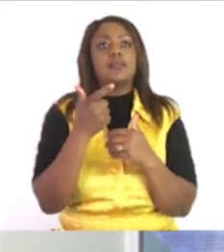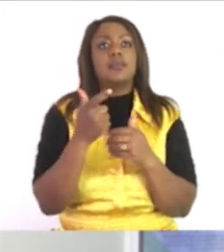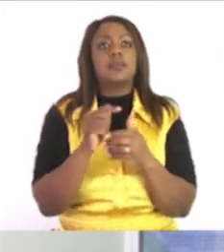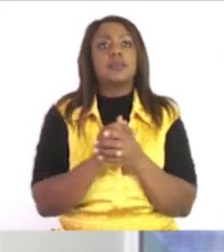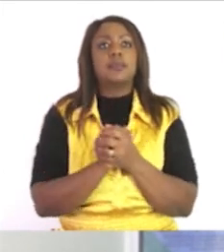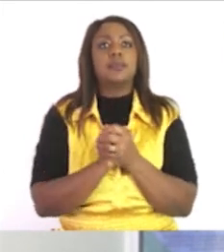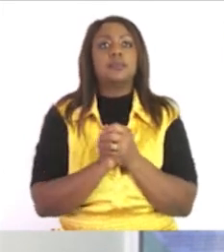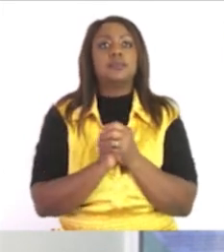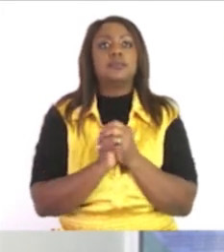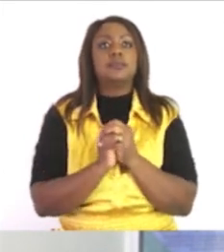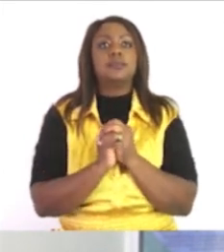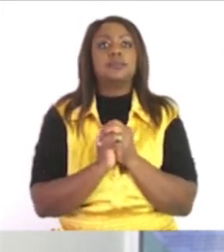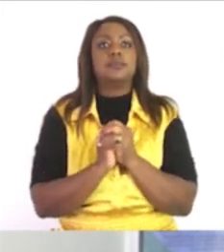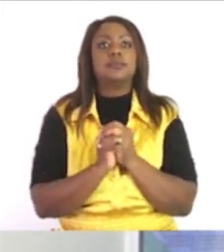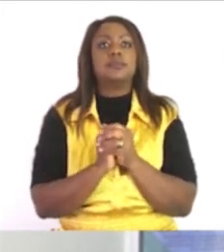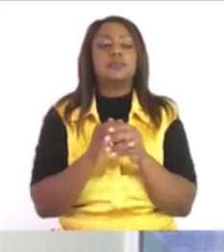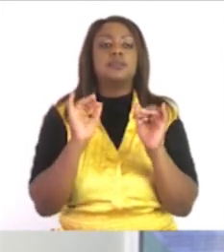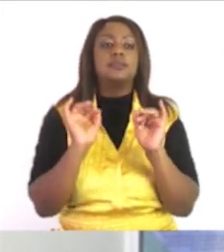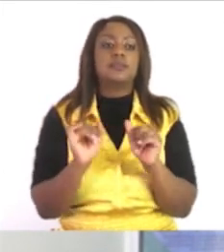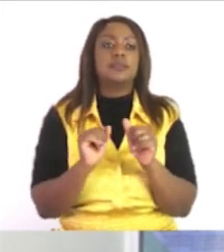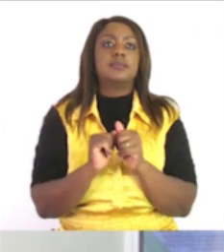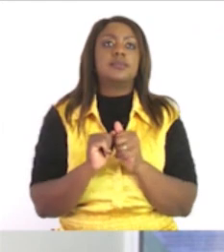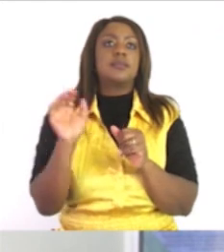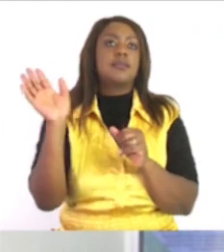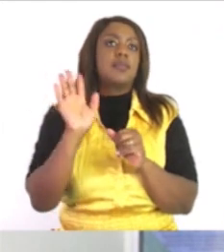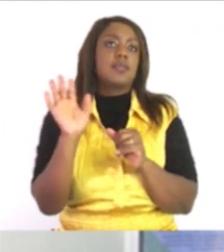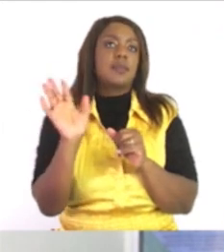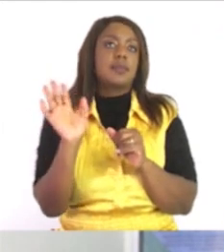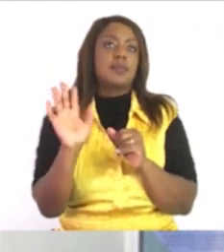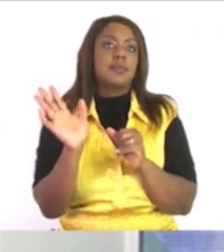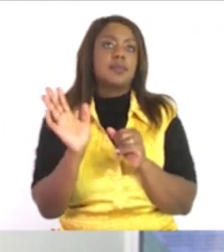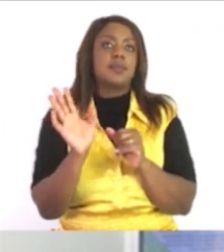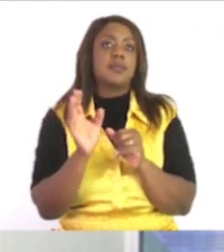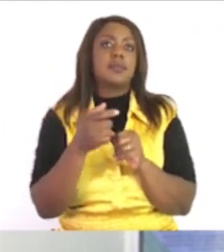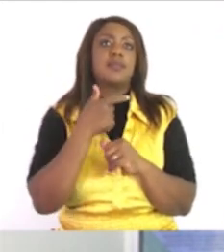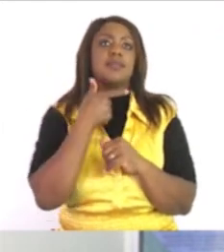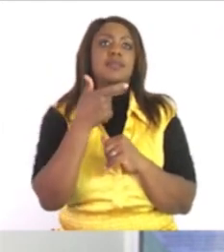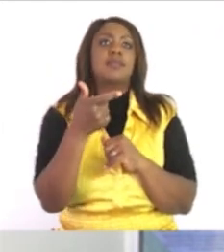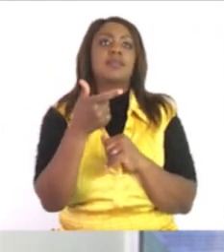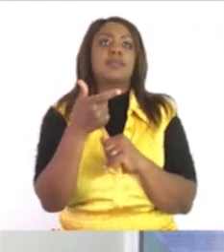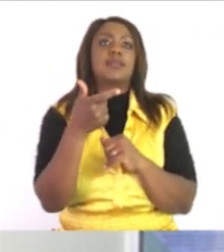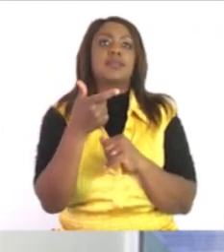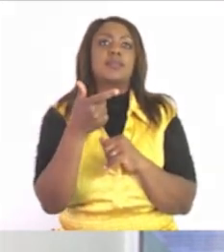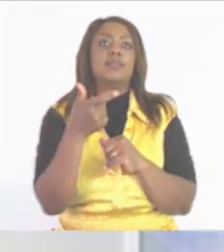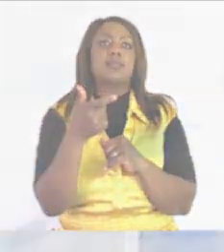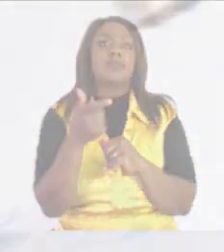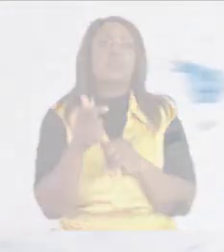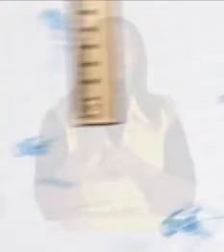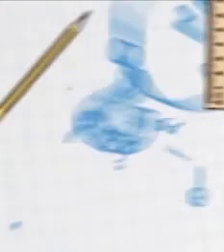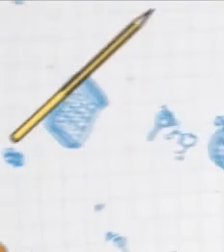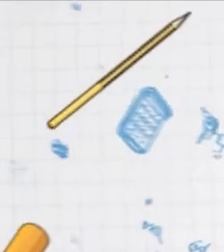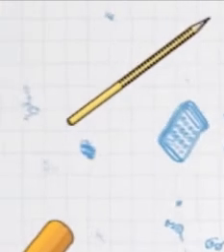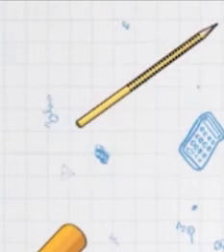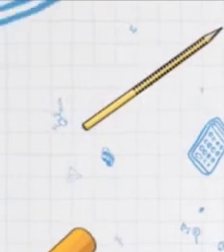meter apart, social distancing. That is all from us today. Bye.